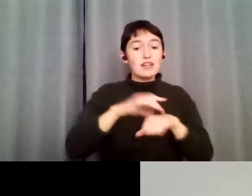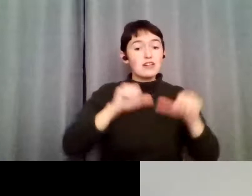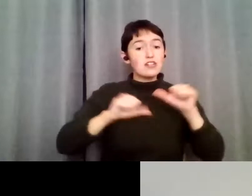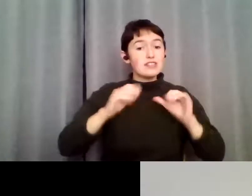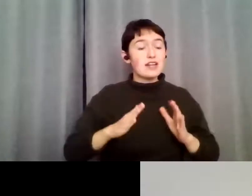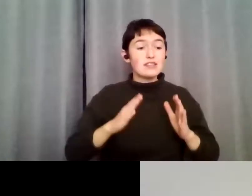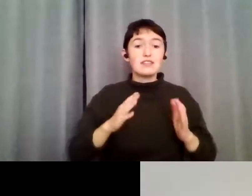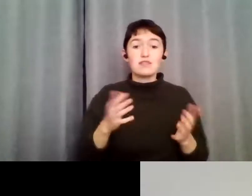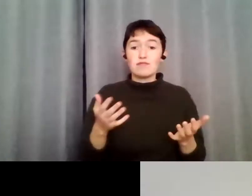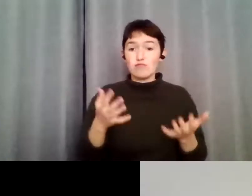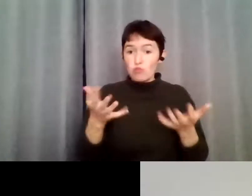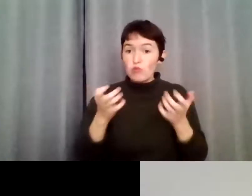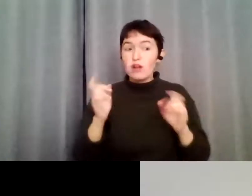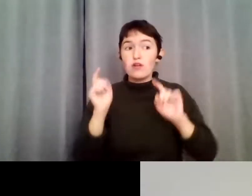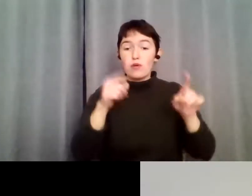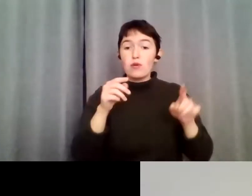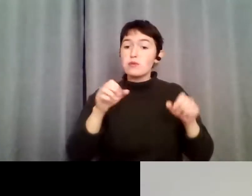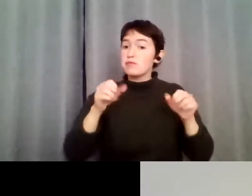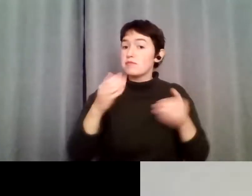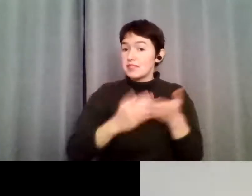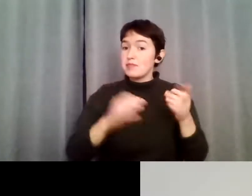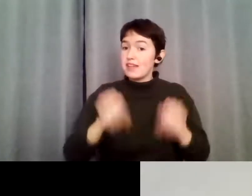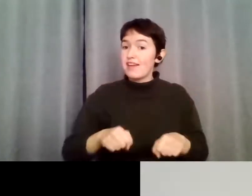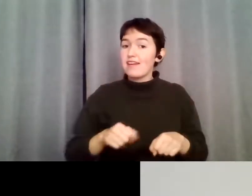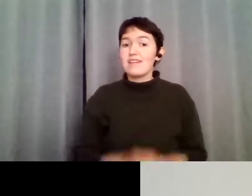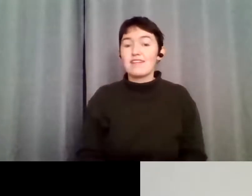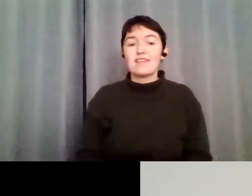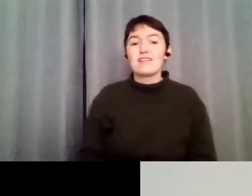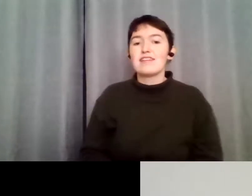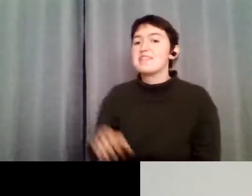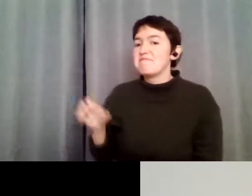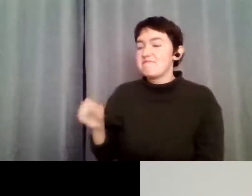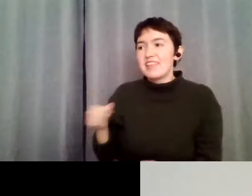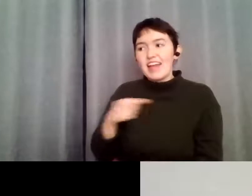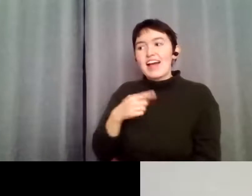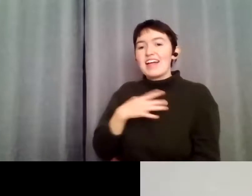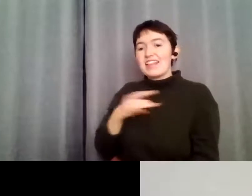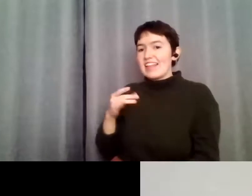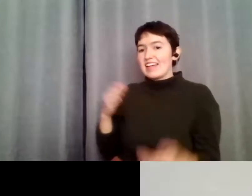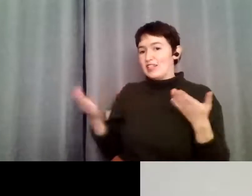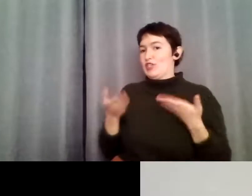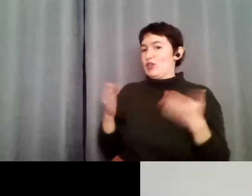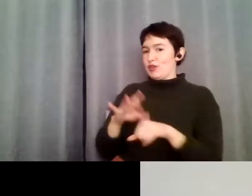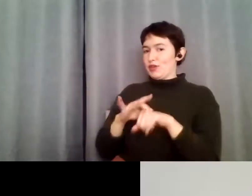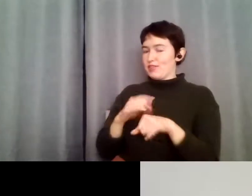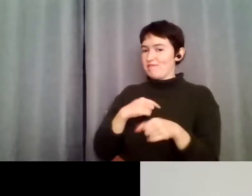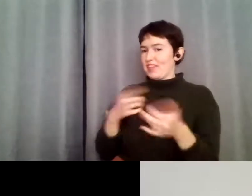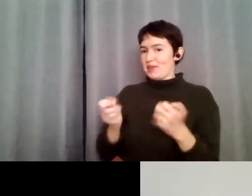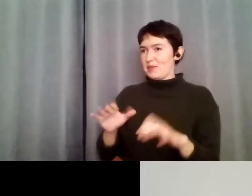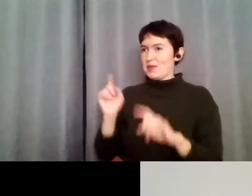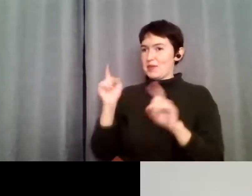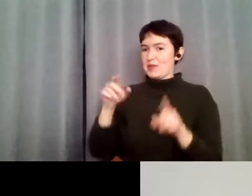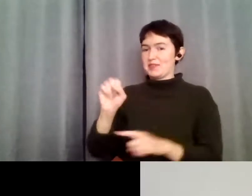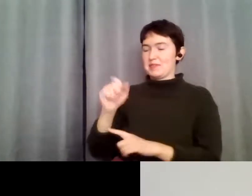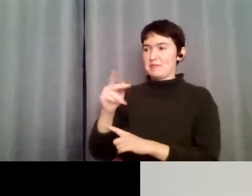might get a chance to do that. Awesome. Yeah, I also really like it right here. I don't want to go to space. It makes me nervous. The next